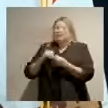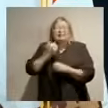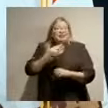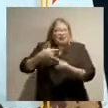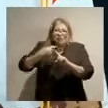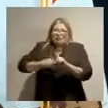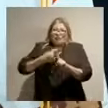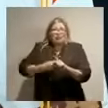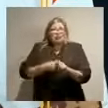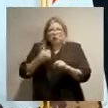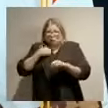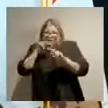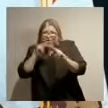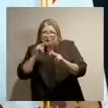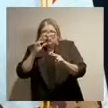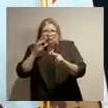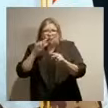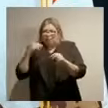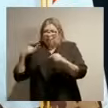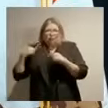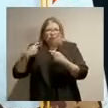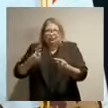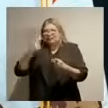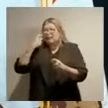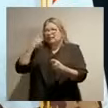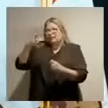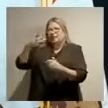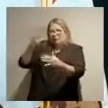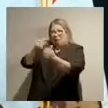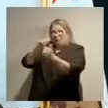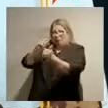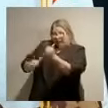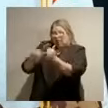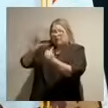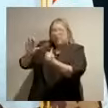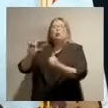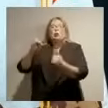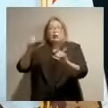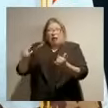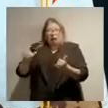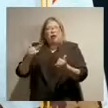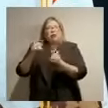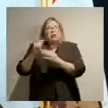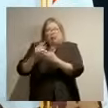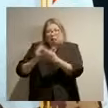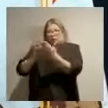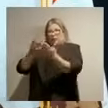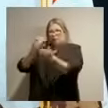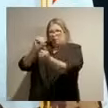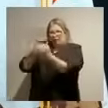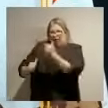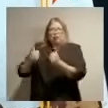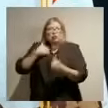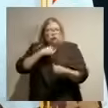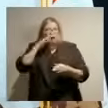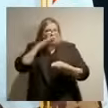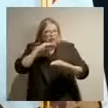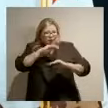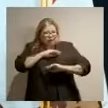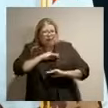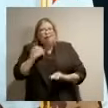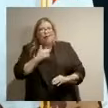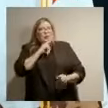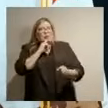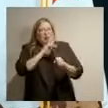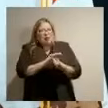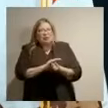anticipation of it passing, weeks since its passage, to fulfill our promises that were made in that campaign. So across the spectrum